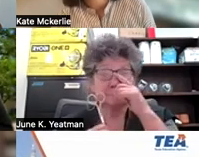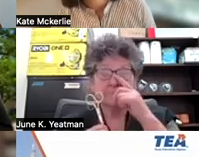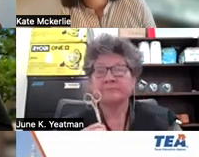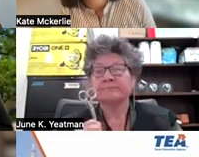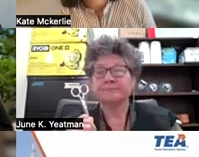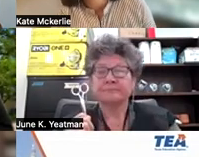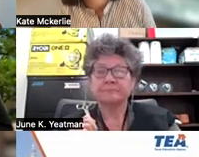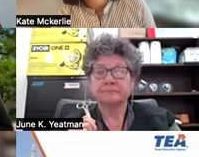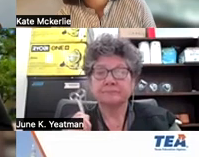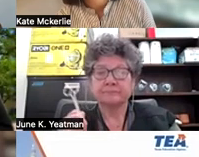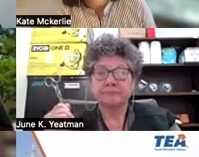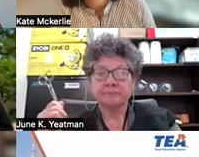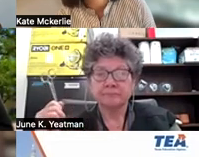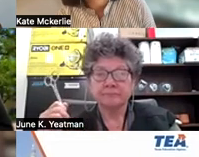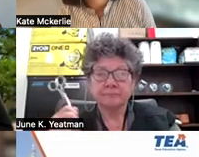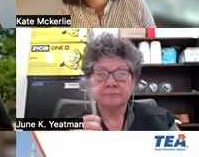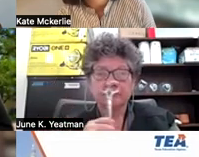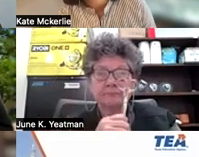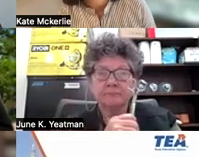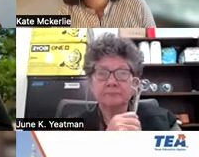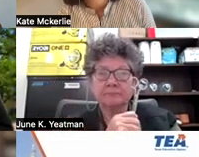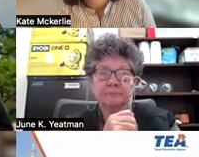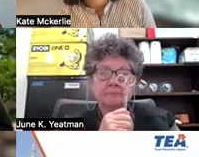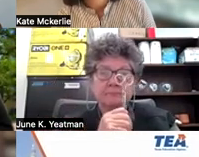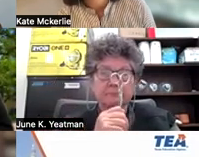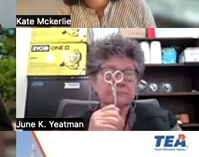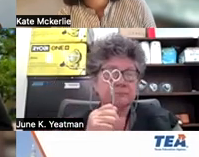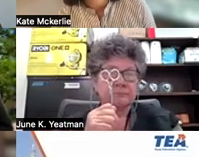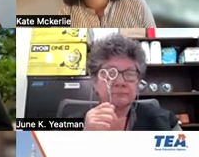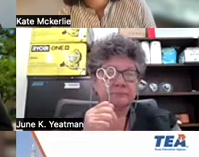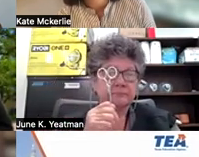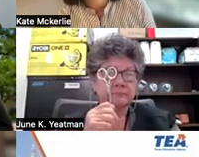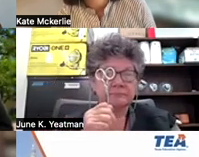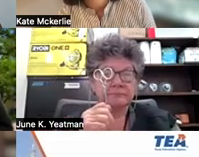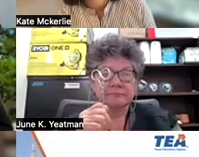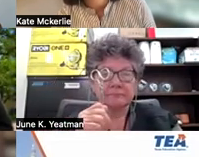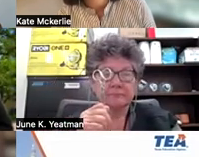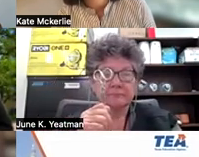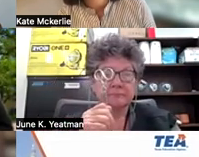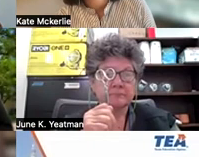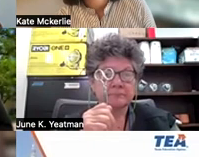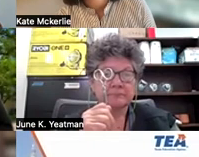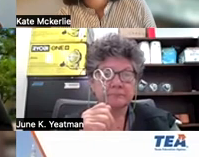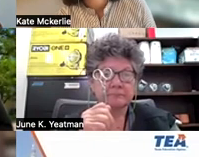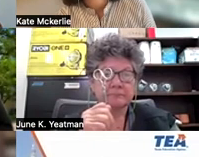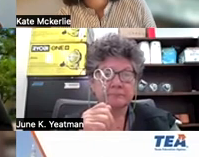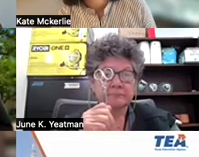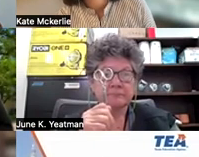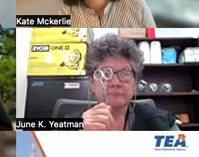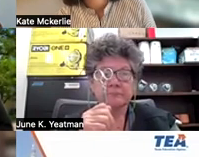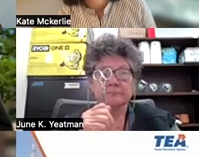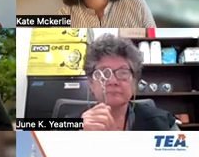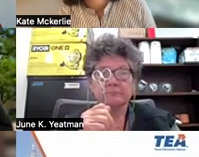into immunizations. So I think health and access to health care, mental health support